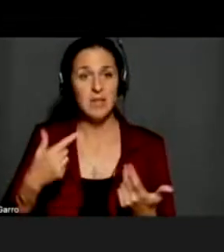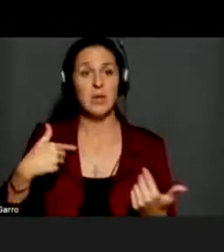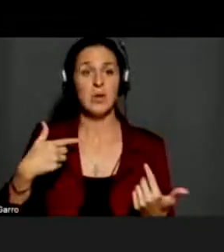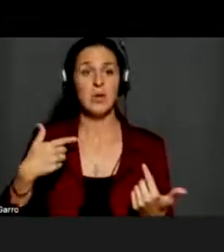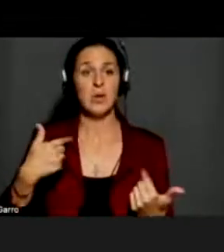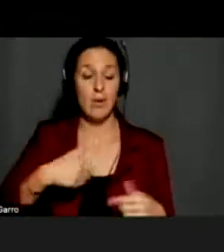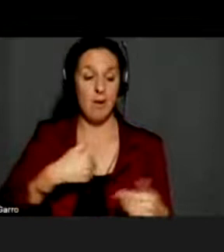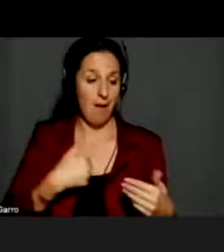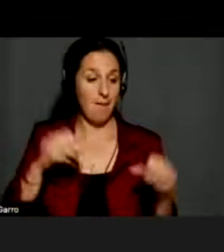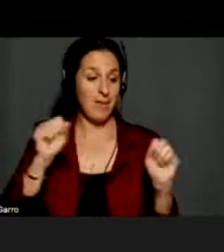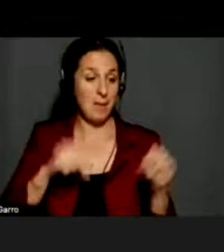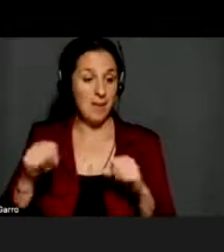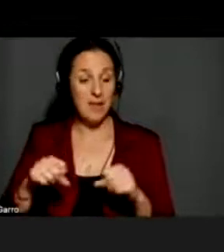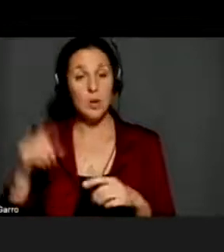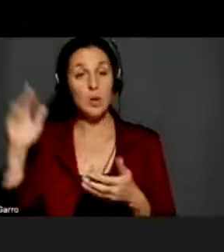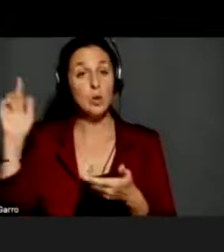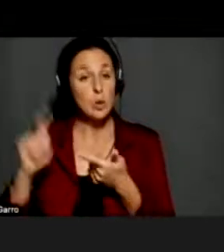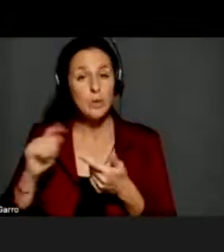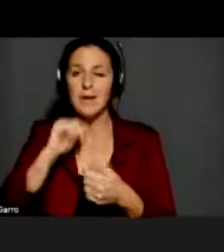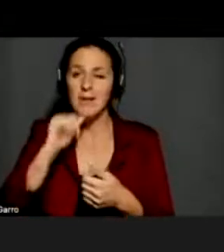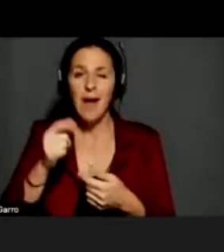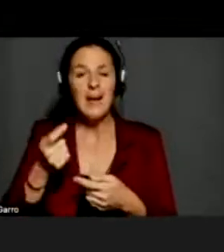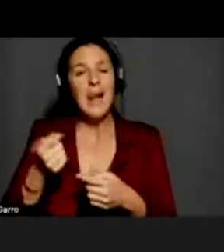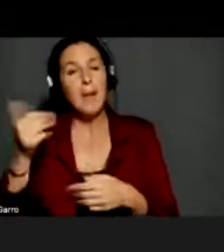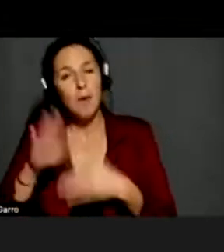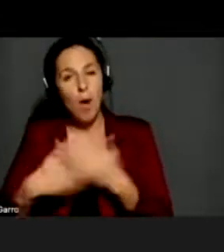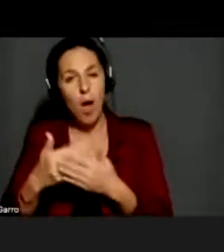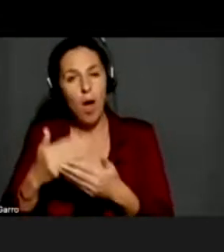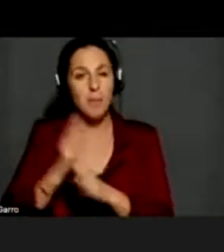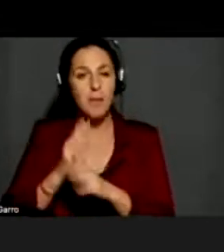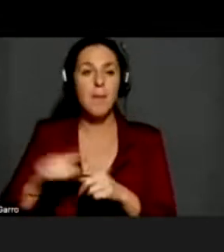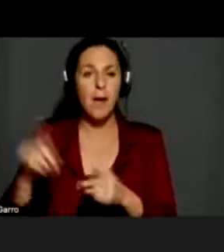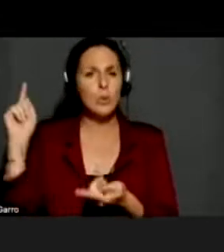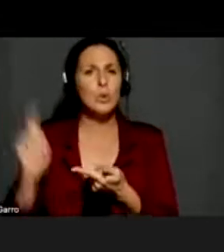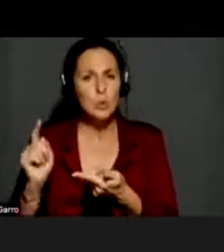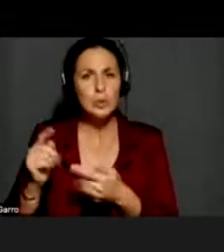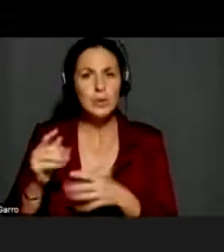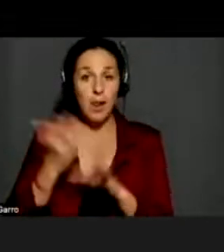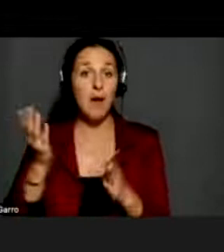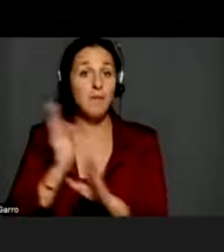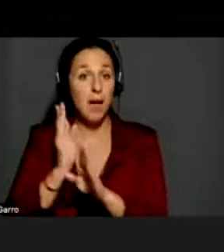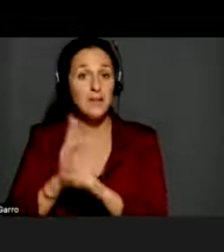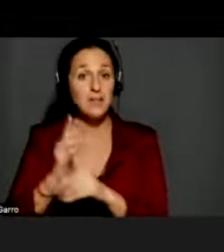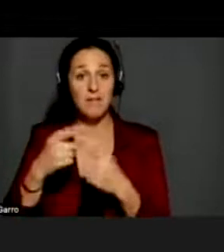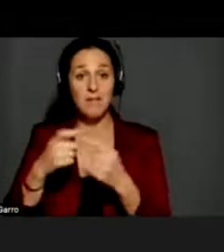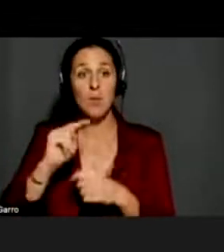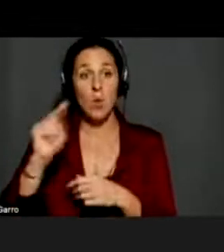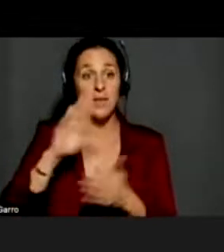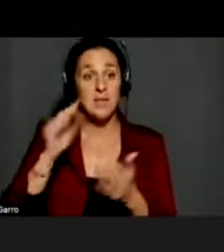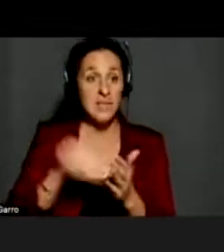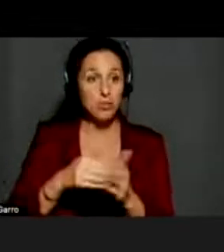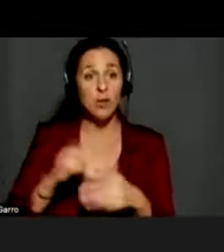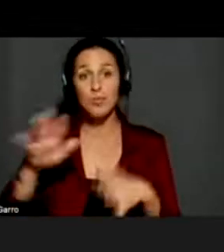reduce, not completely eliminate all the busing, but reduce the amount of busing that happens at North Central, but to provide North Central,